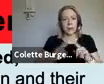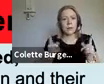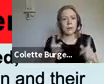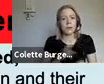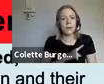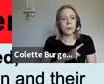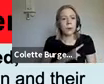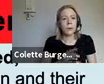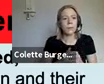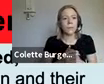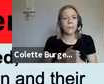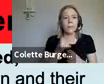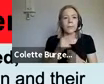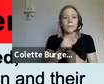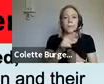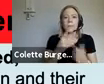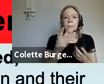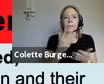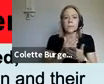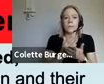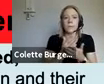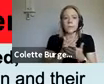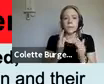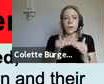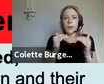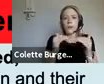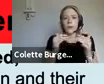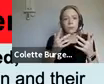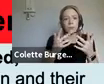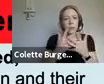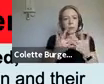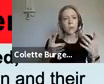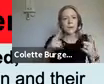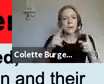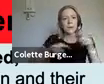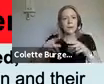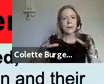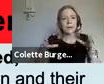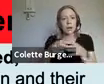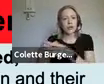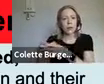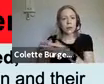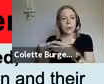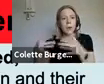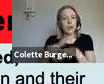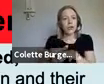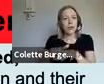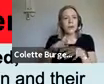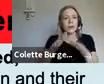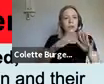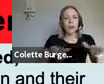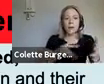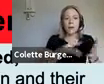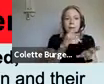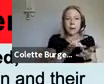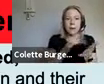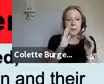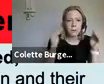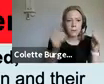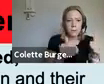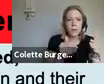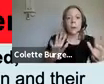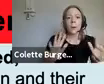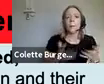Inclusive ECD is comprehensive, multi-sectoral, integrated, child-centered, and play-based, and ensures that all